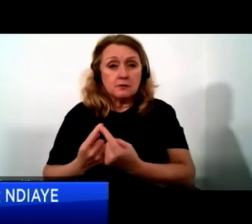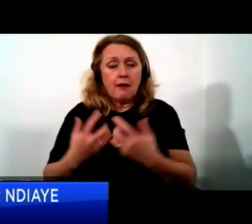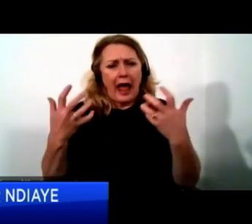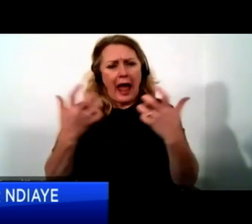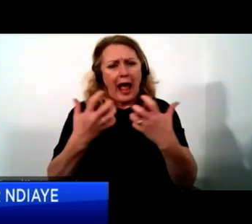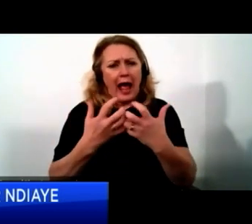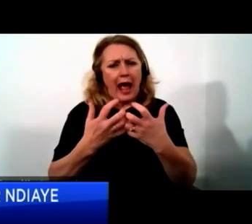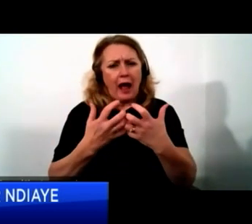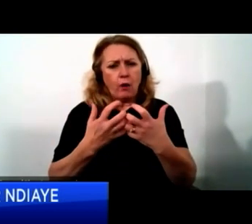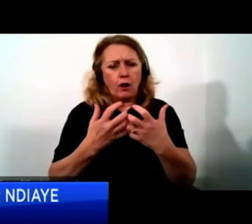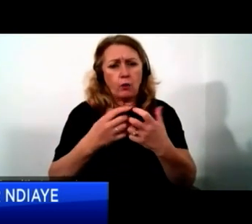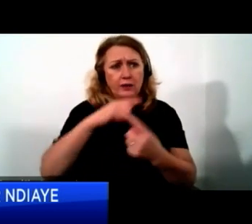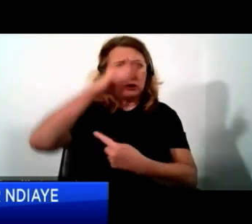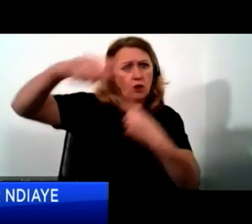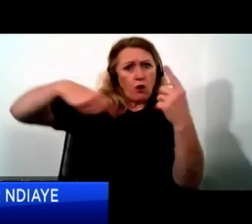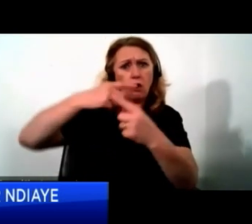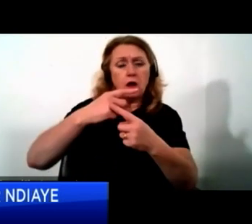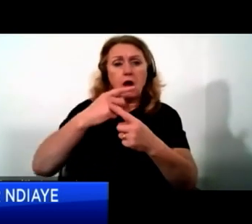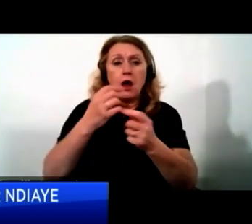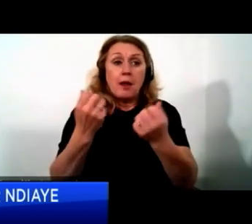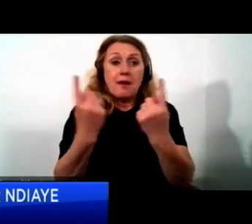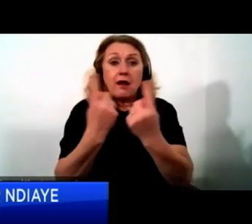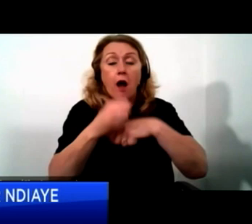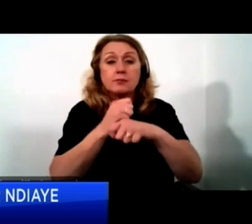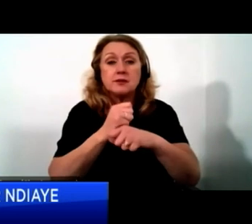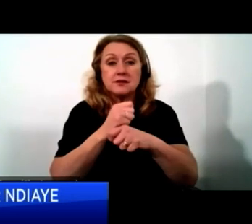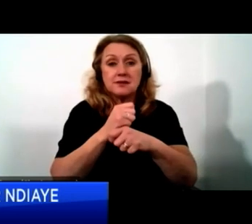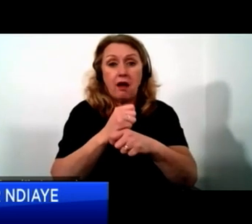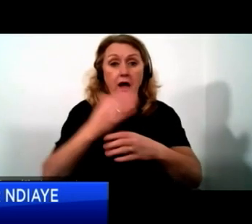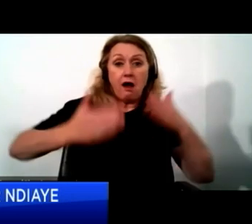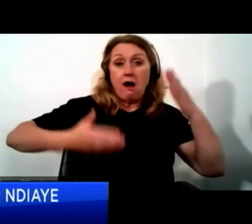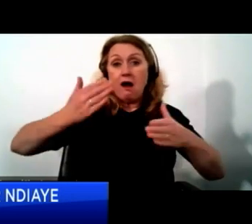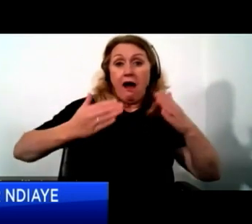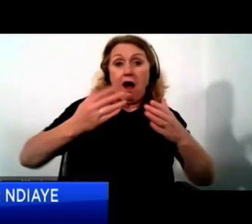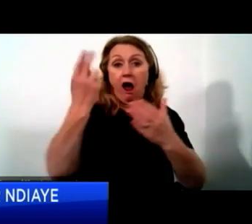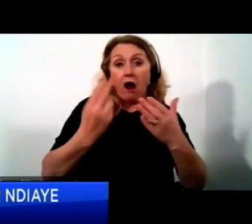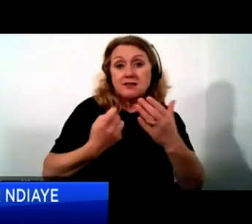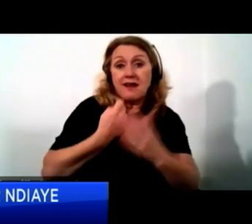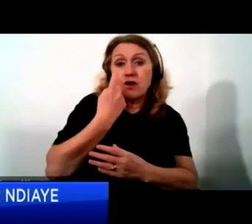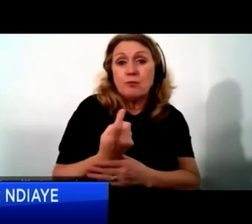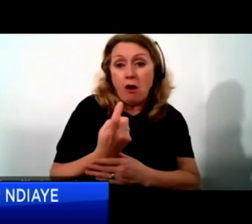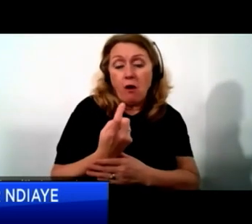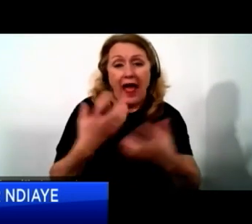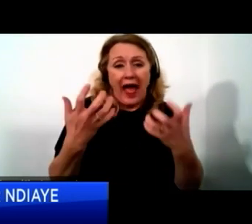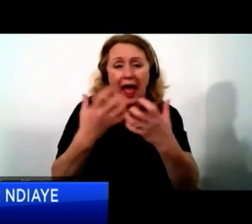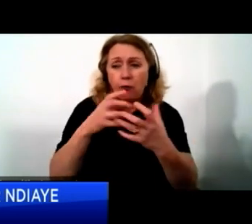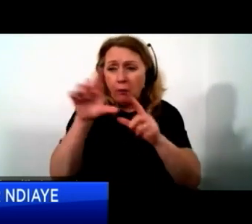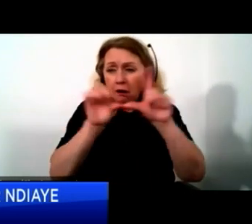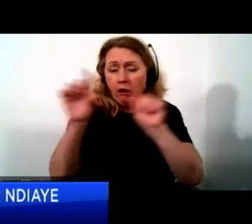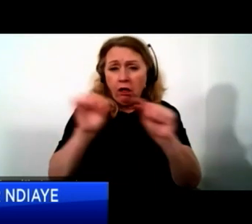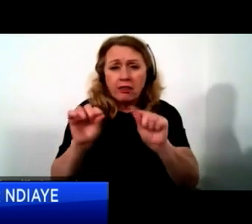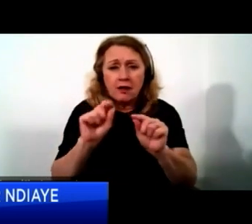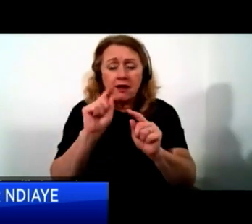turn 419ers into cyber architects of tomorrow? How do we catalyze the essence of